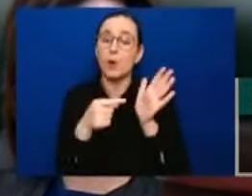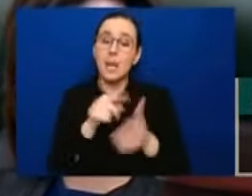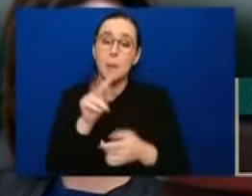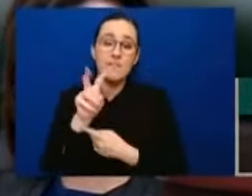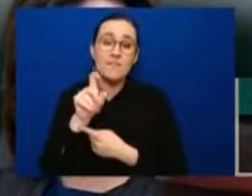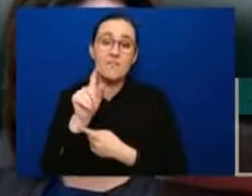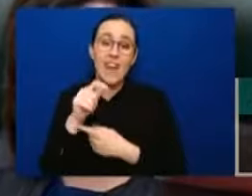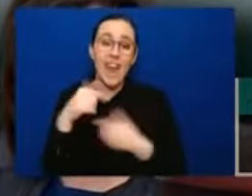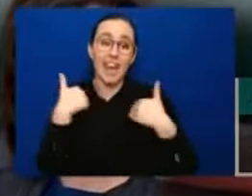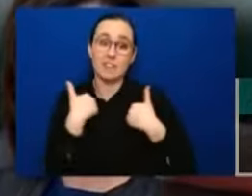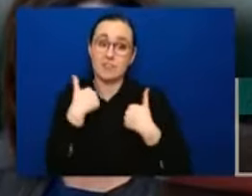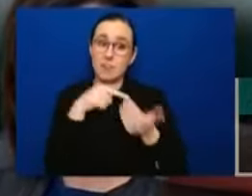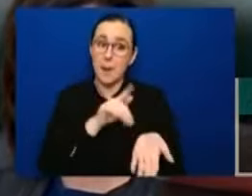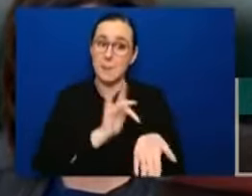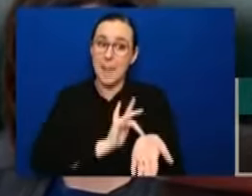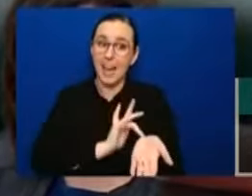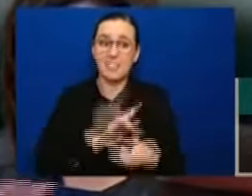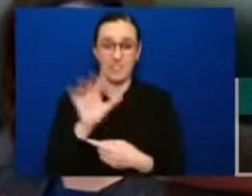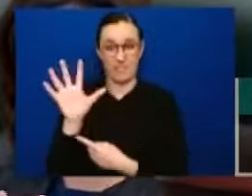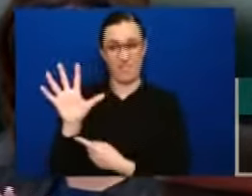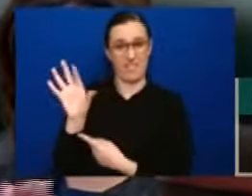veterinarians in rural Alberta.